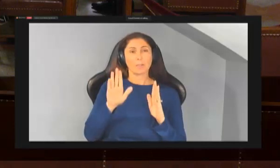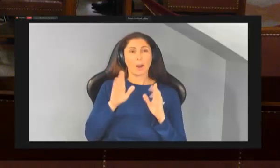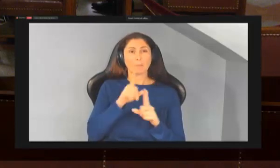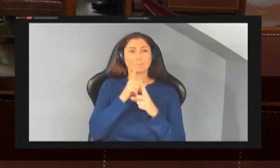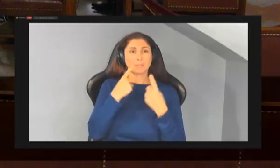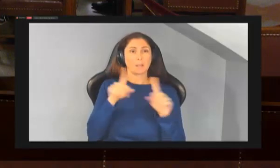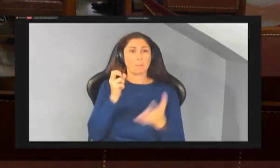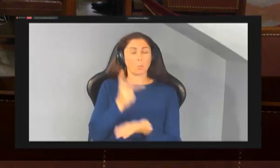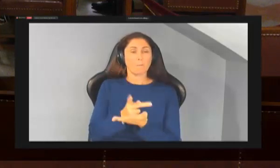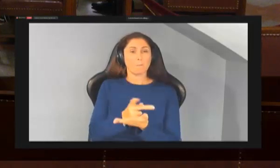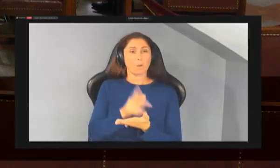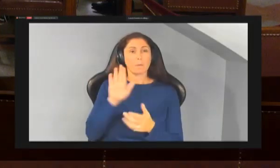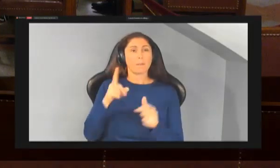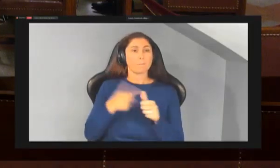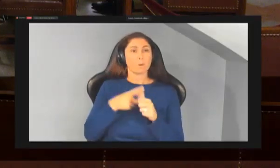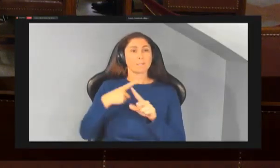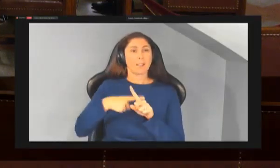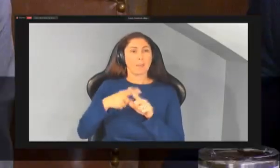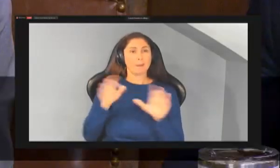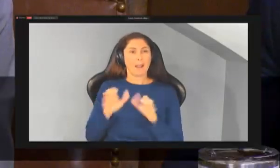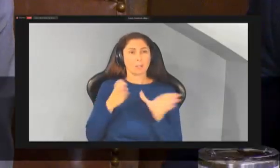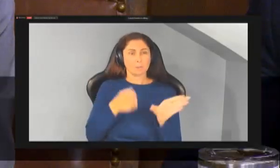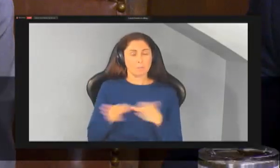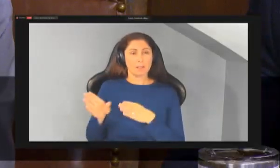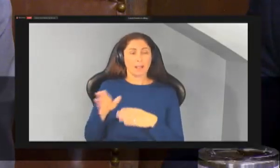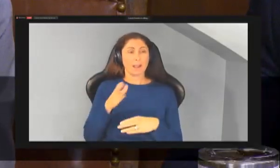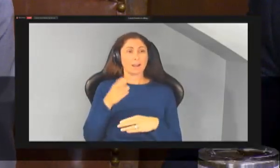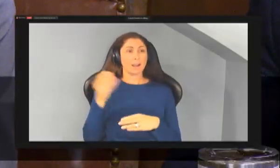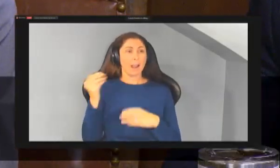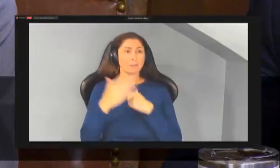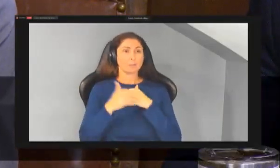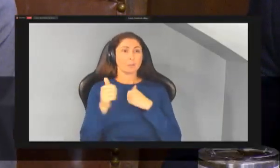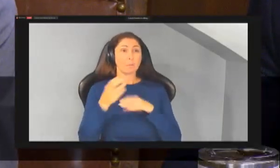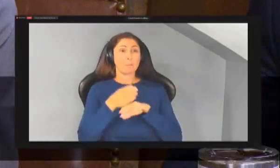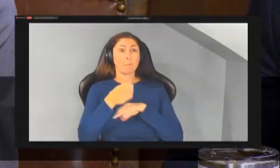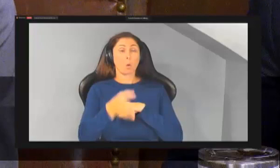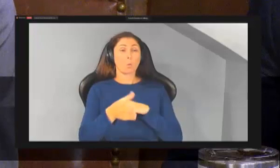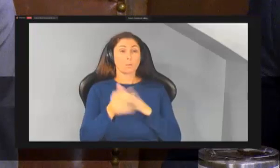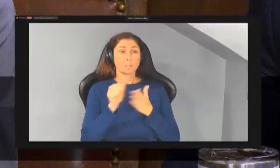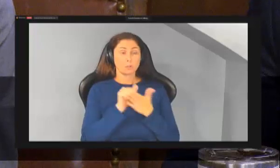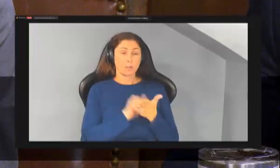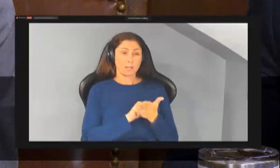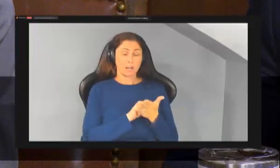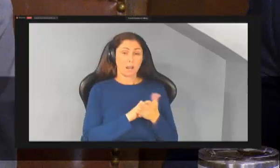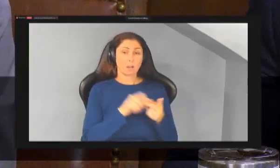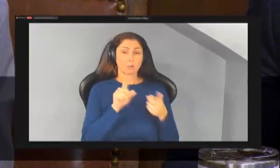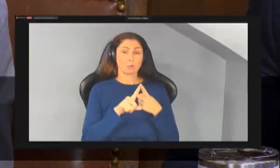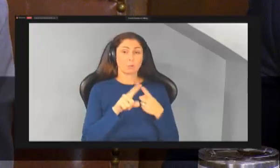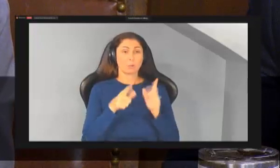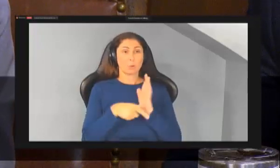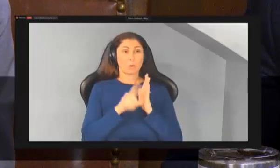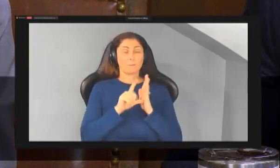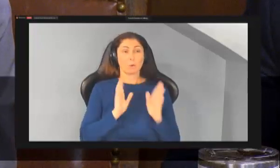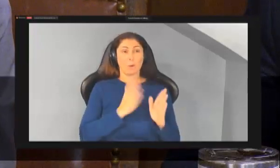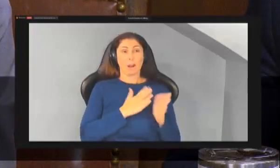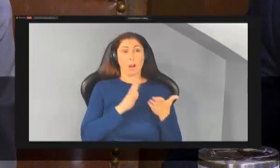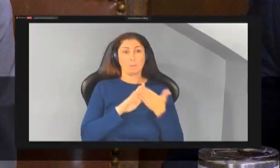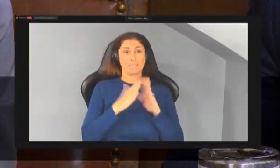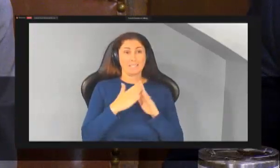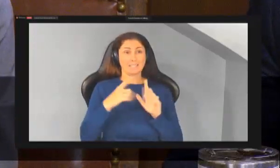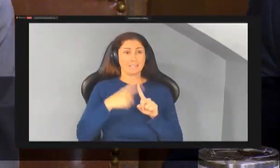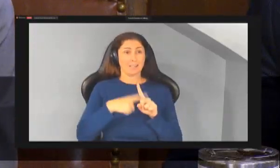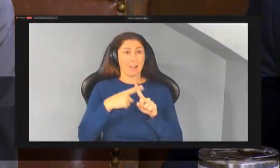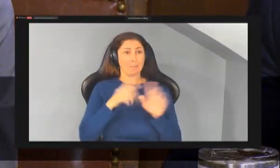plan, and also to call for a post agenda to review our city's climate action plan